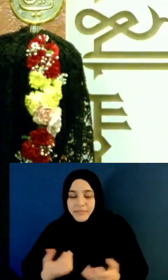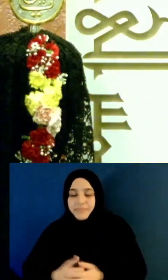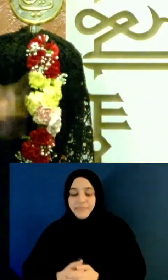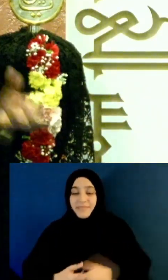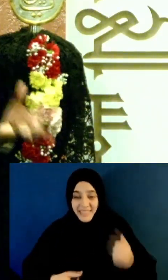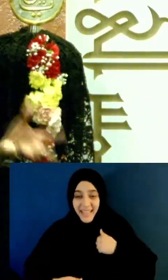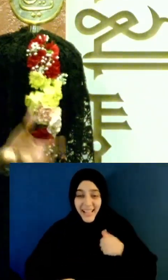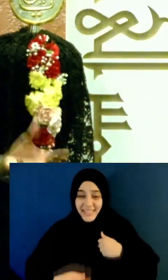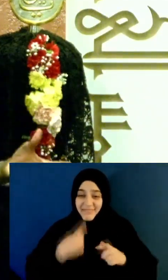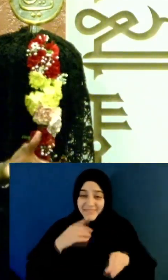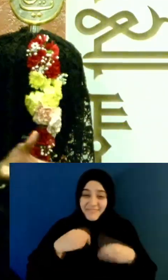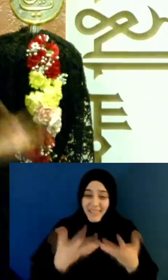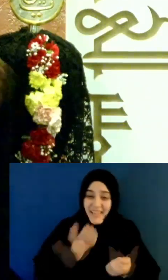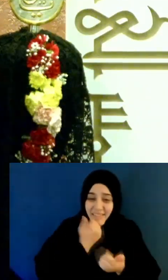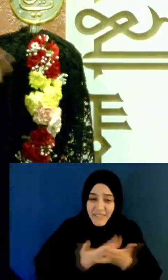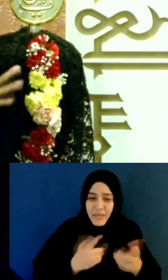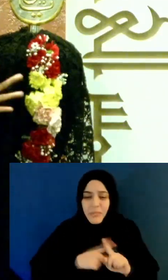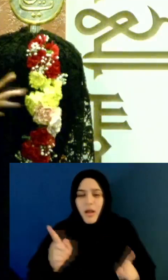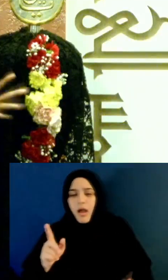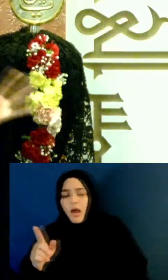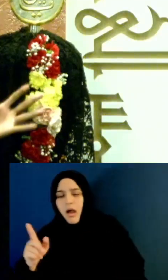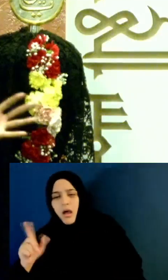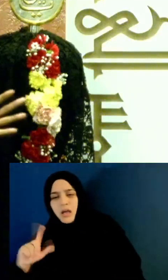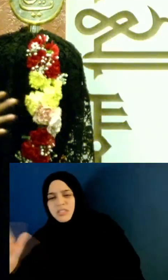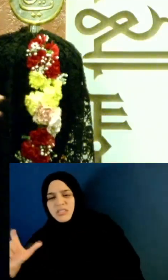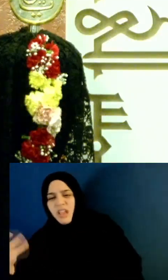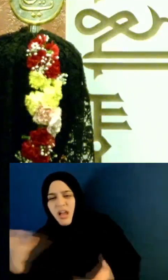So I'm proud of being a Canadian, but Islam,